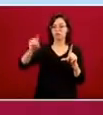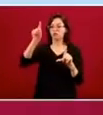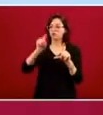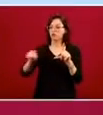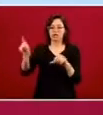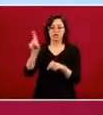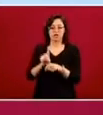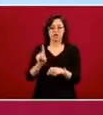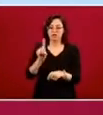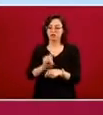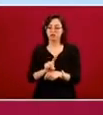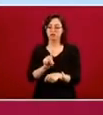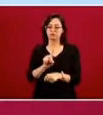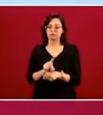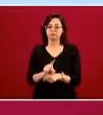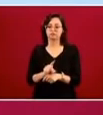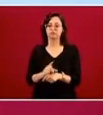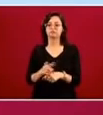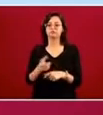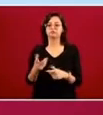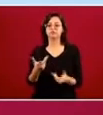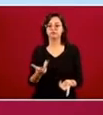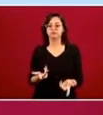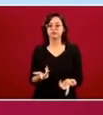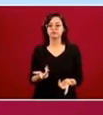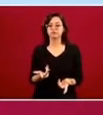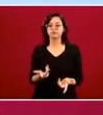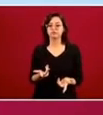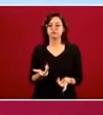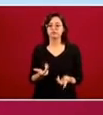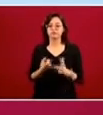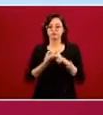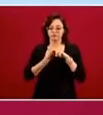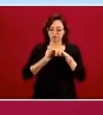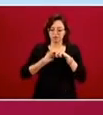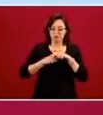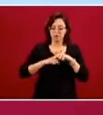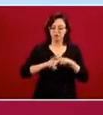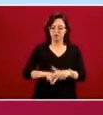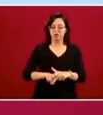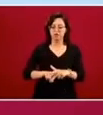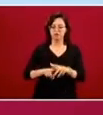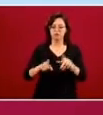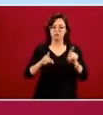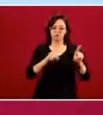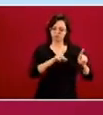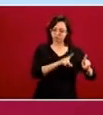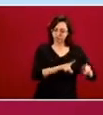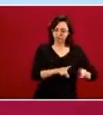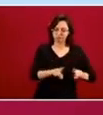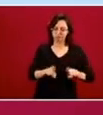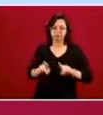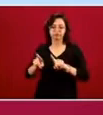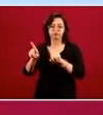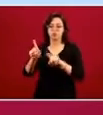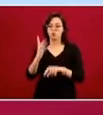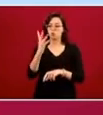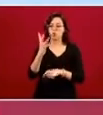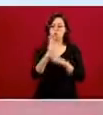last but not least, we have the epidemic curve that we look at every day. We take as reference the initial part